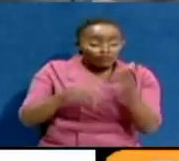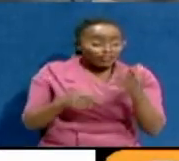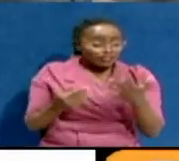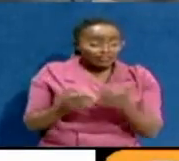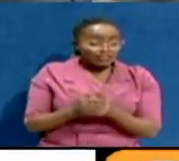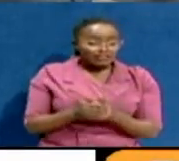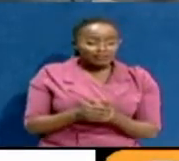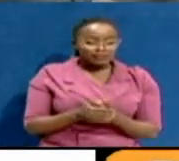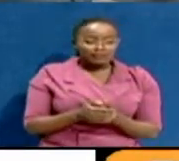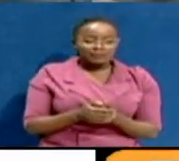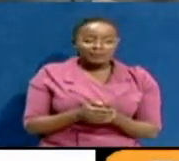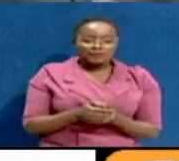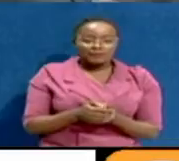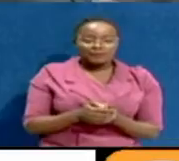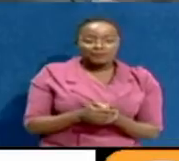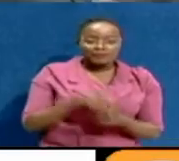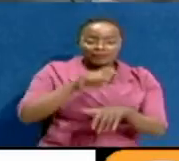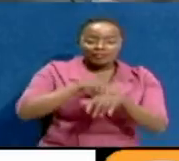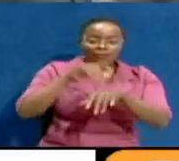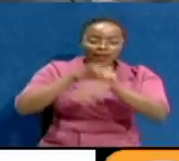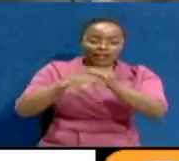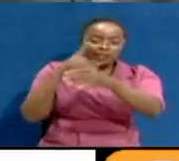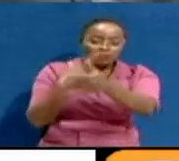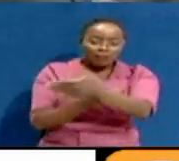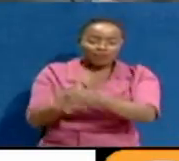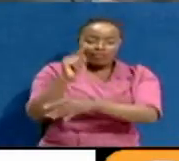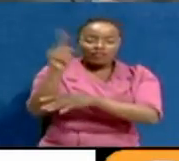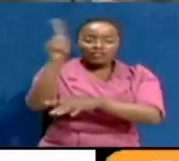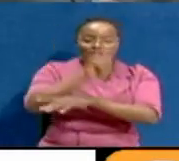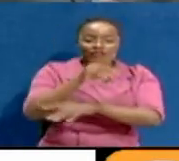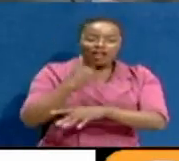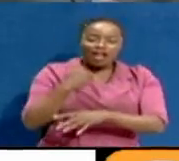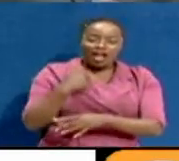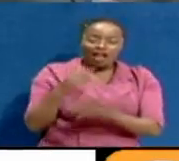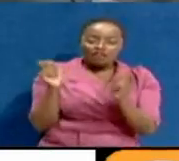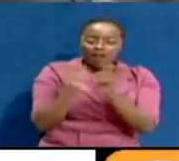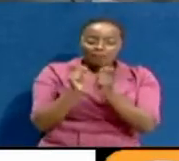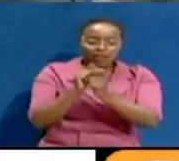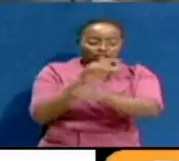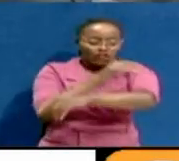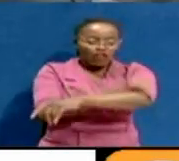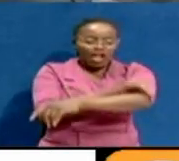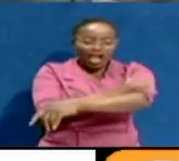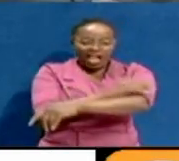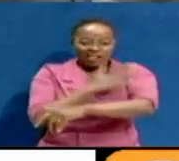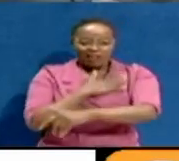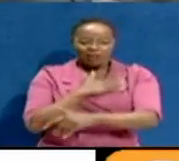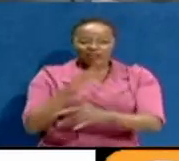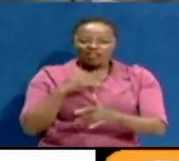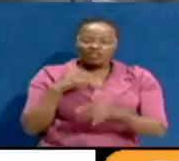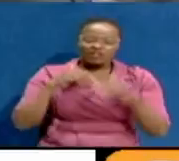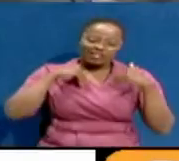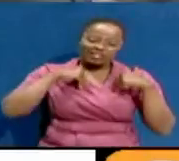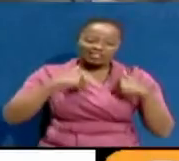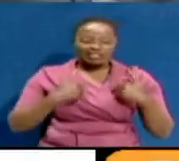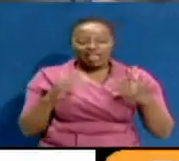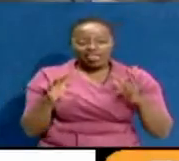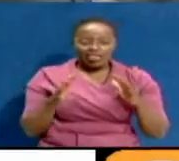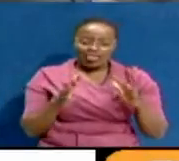you, Dr. Mbajo? So when I got vaccinated, the first day I had a bit of pain on my arm. I was feeling a little